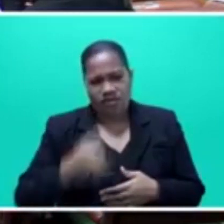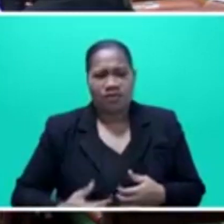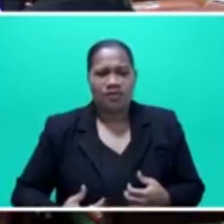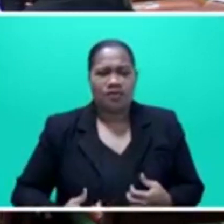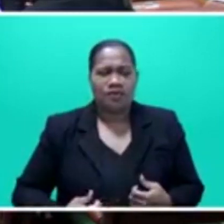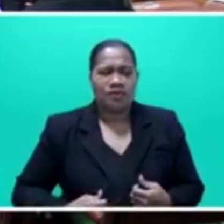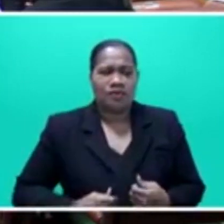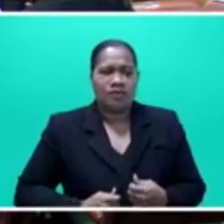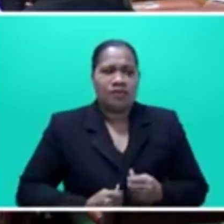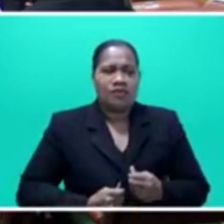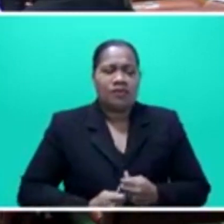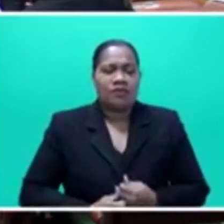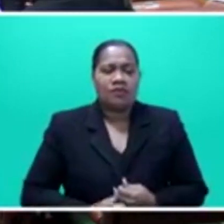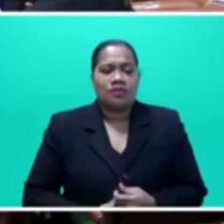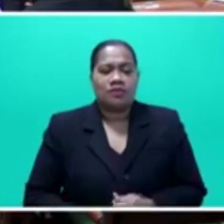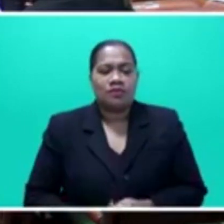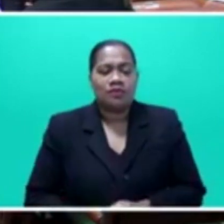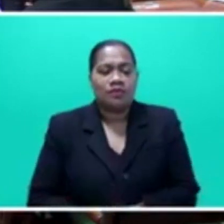The thing is,